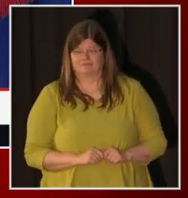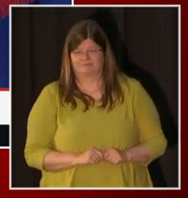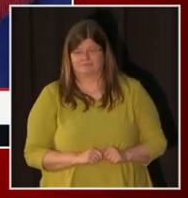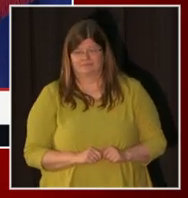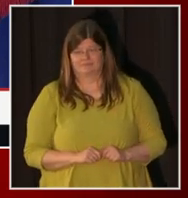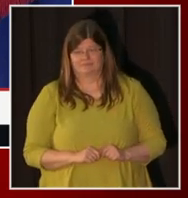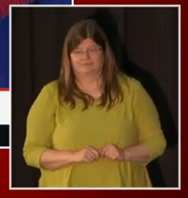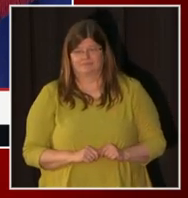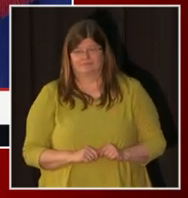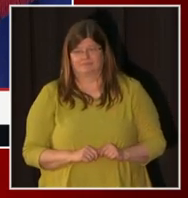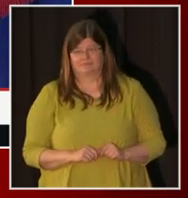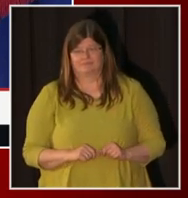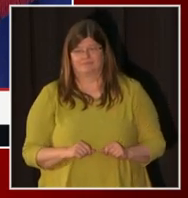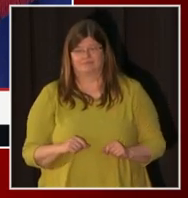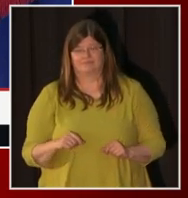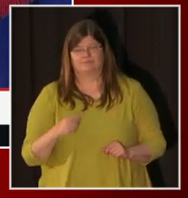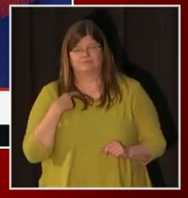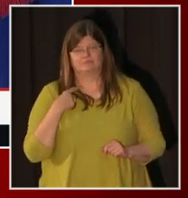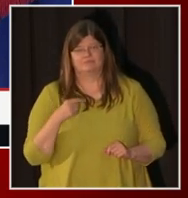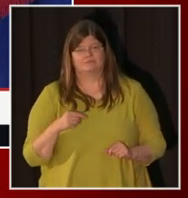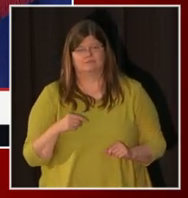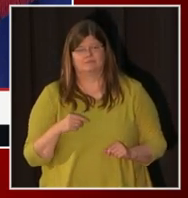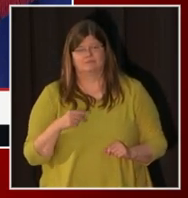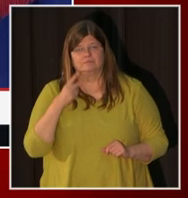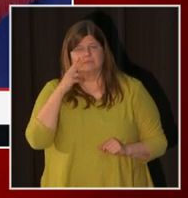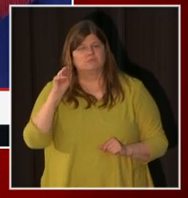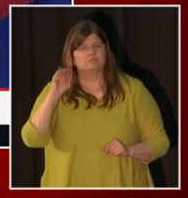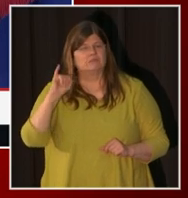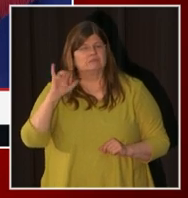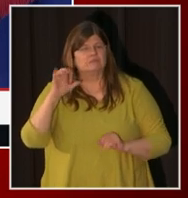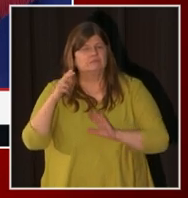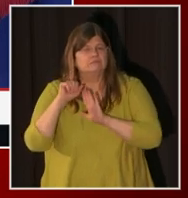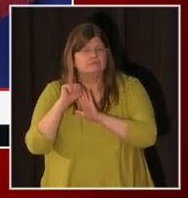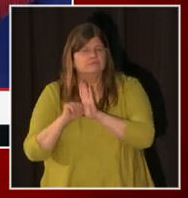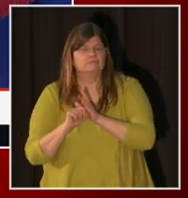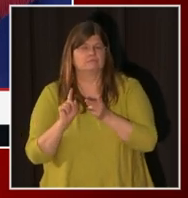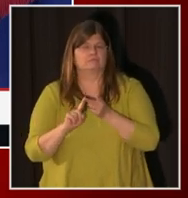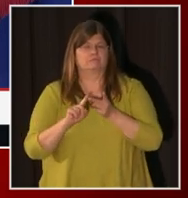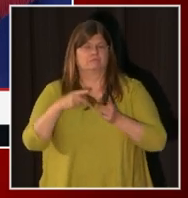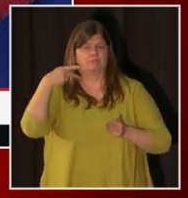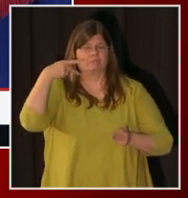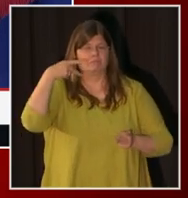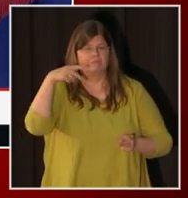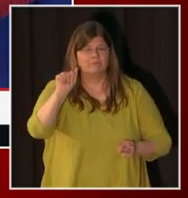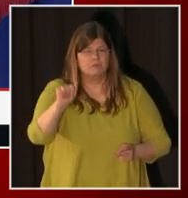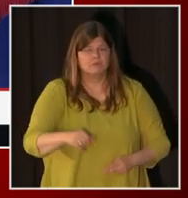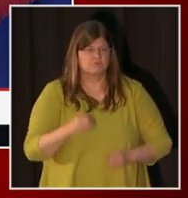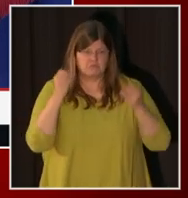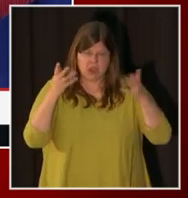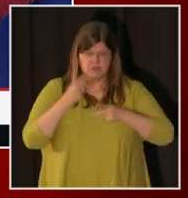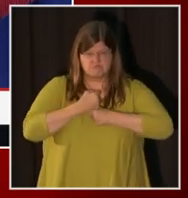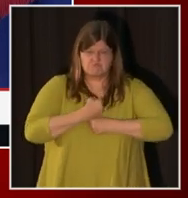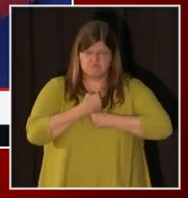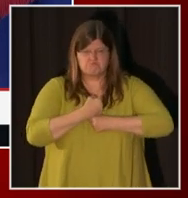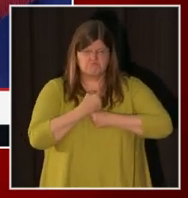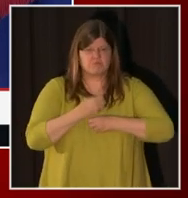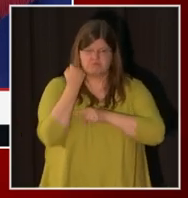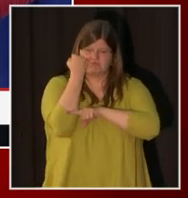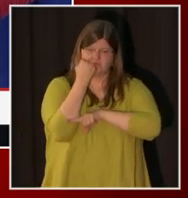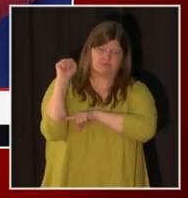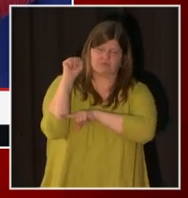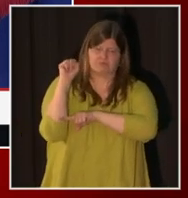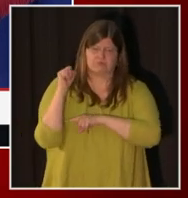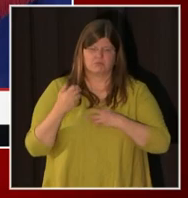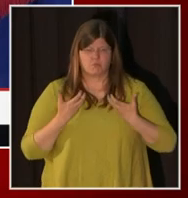Michigan, Pennsylvania protests against these stay-at-home orders, but how are you factoring in like potential defiance and people getting fed up with all